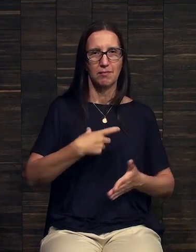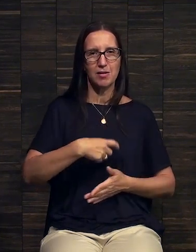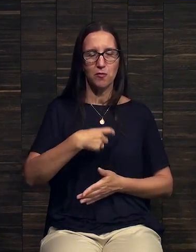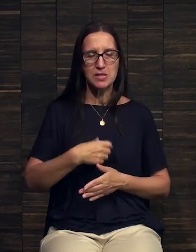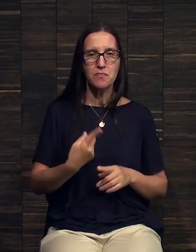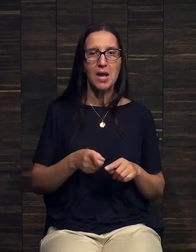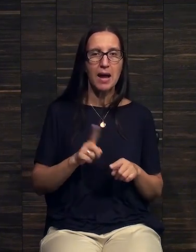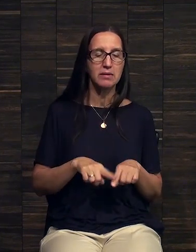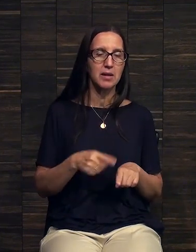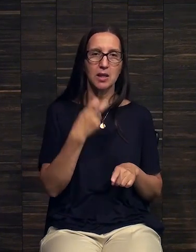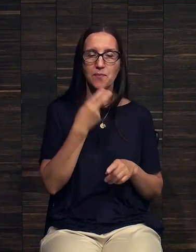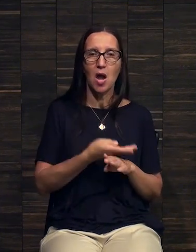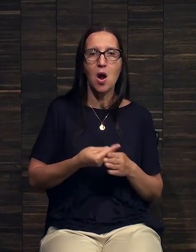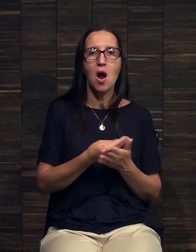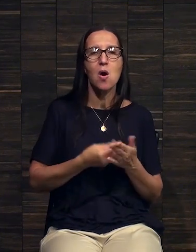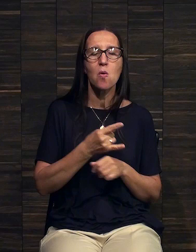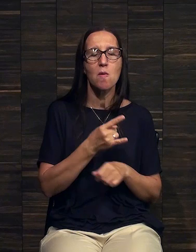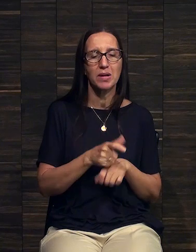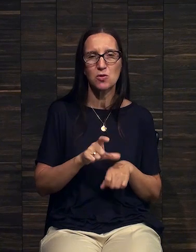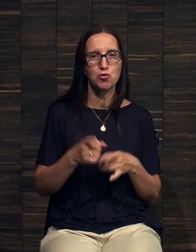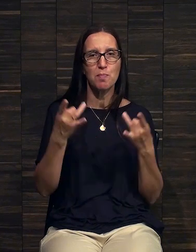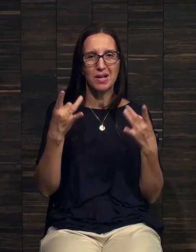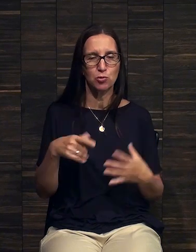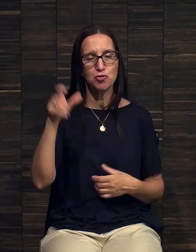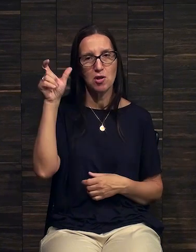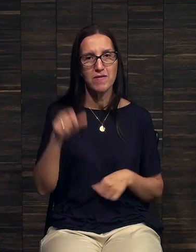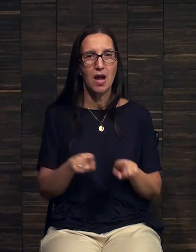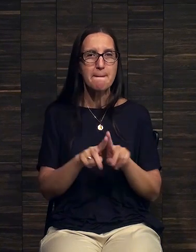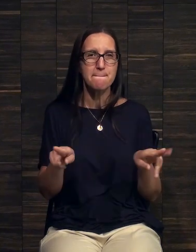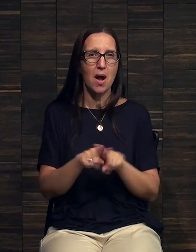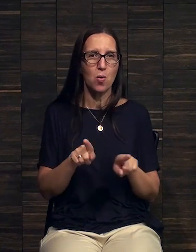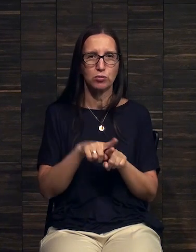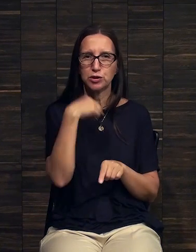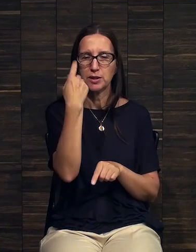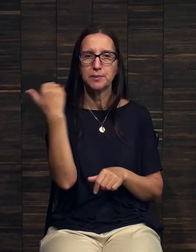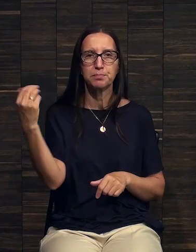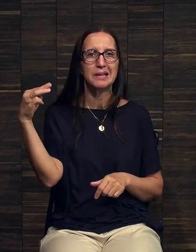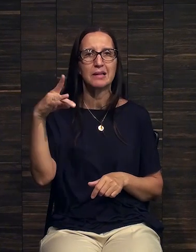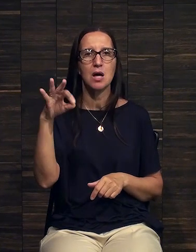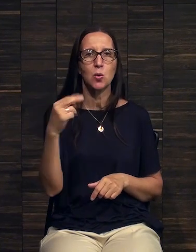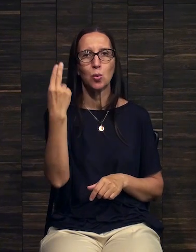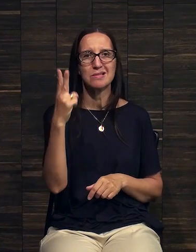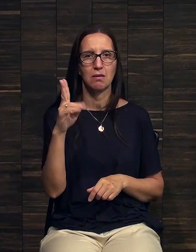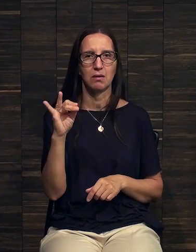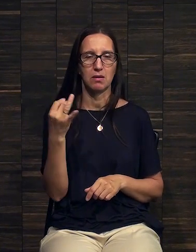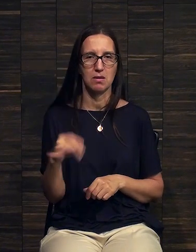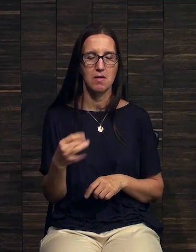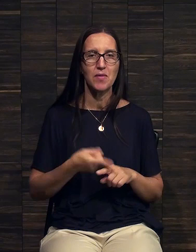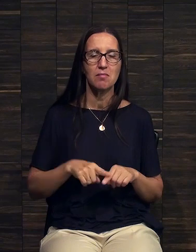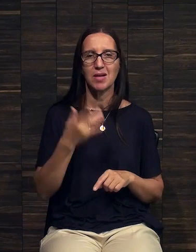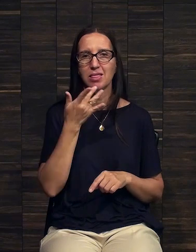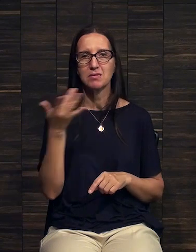very American thing. The comics is simple. You can see the fragments, the Trotsky, man that looks like